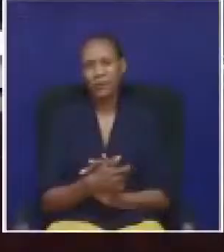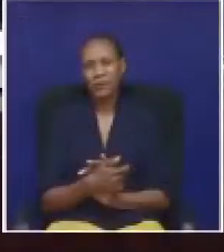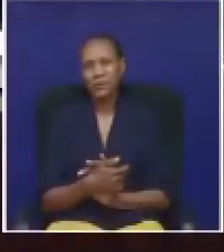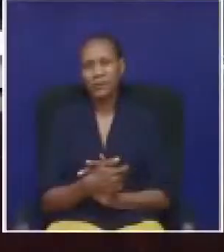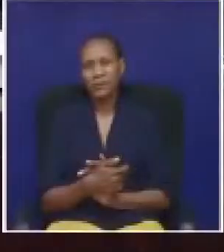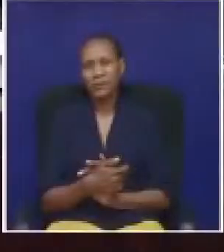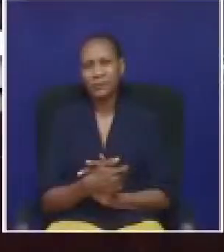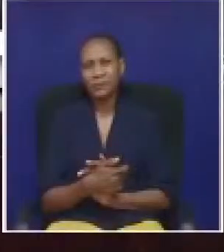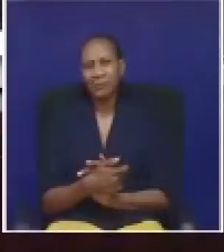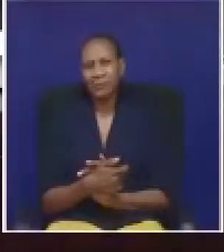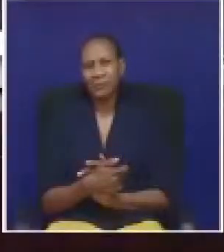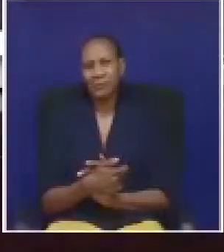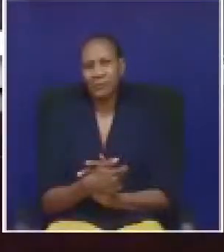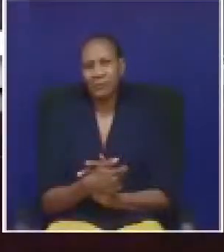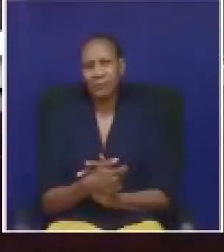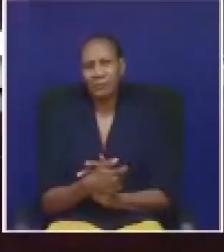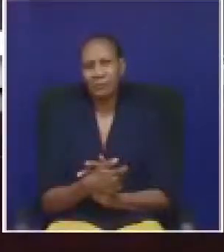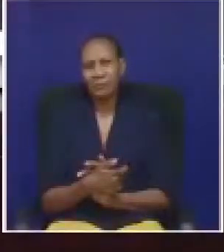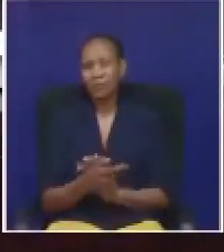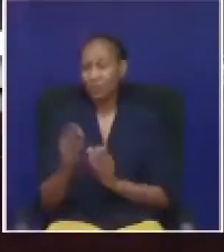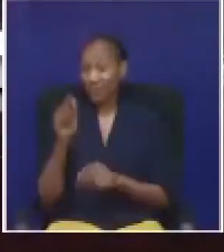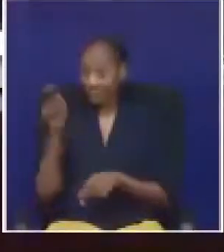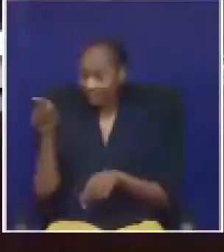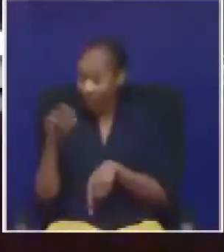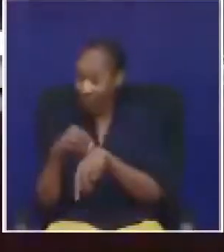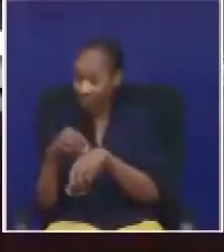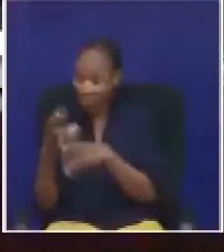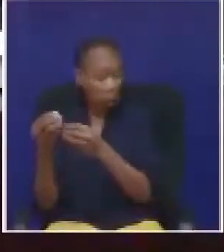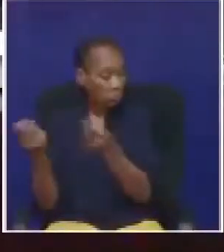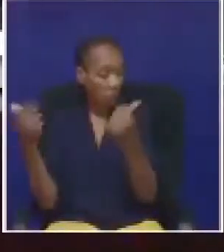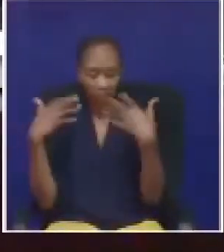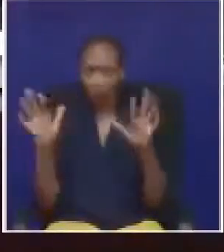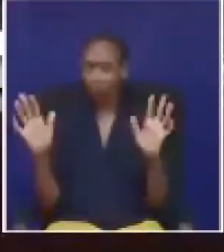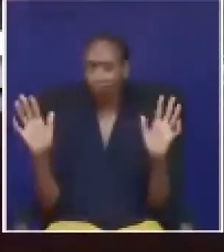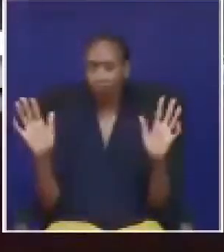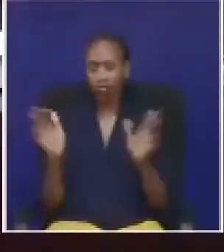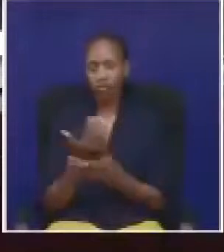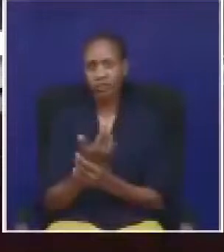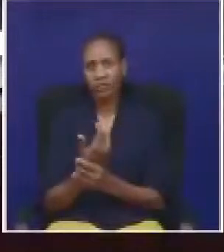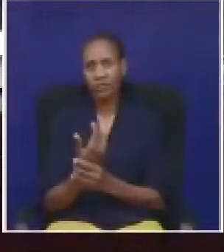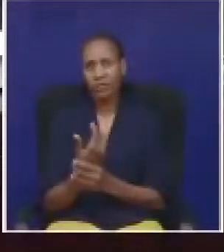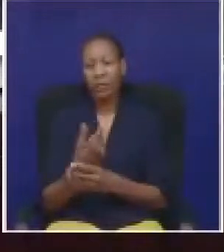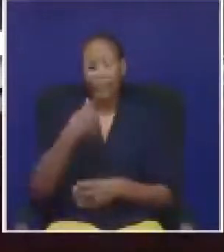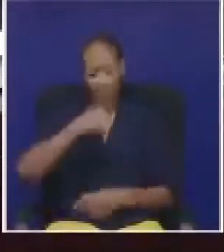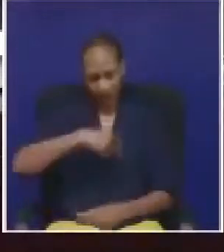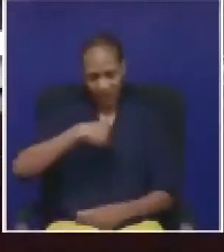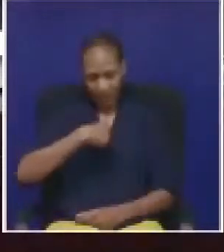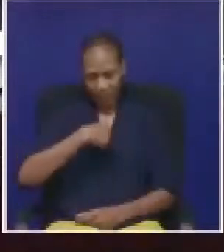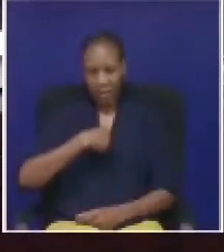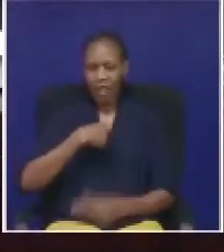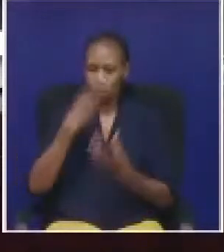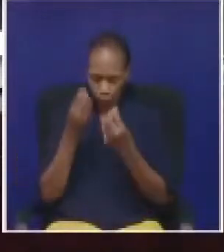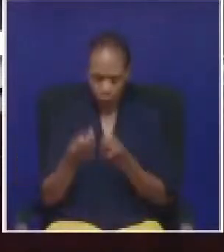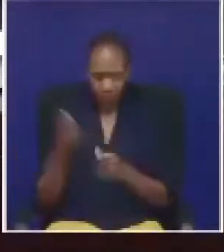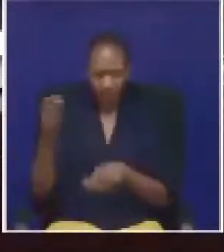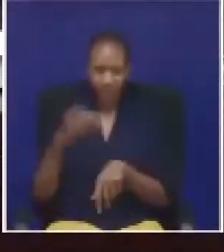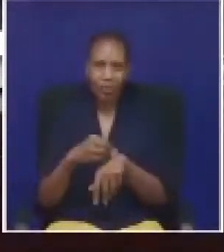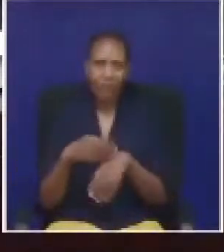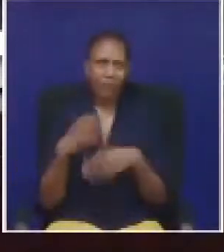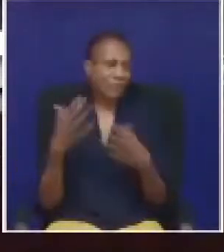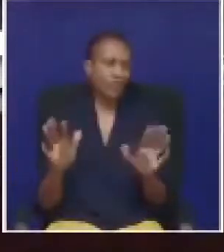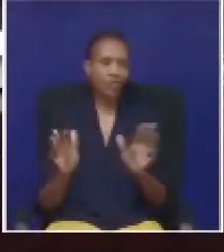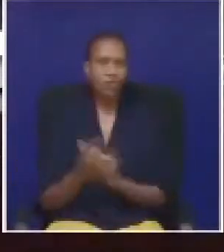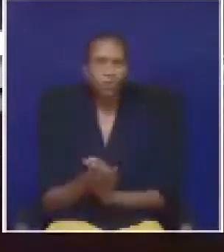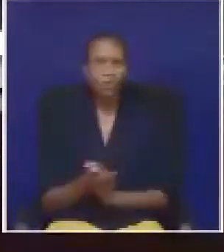In fact, we have solved that problem. Yeah, I personally did.